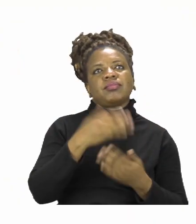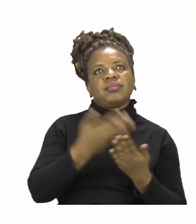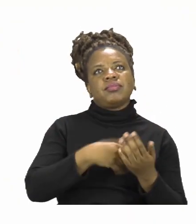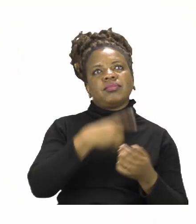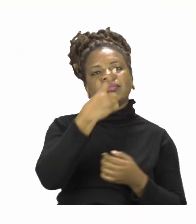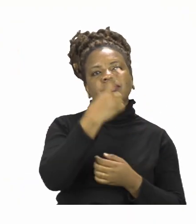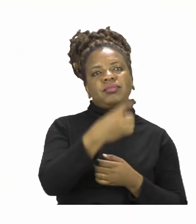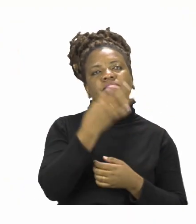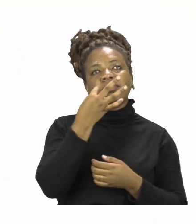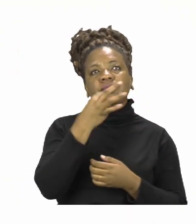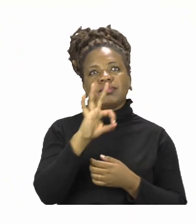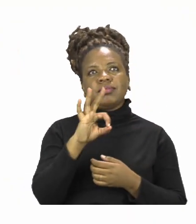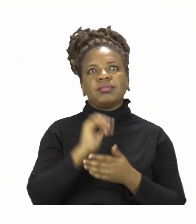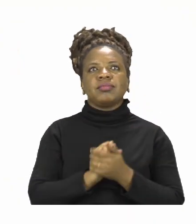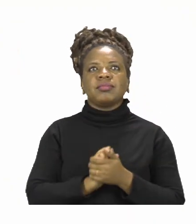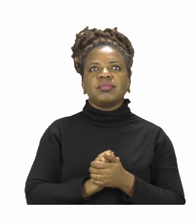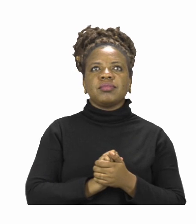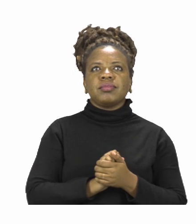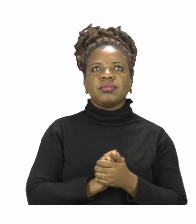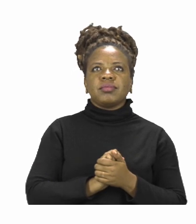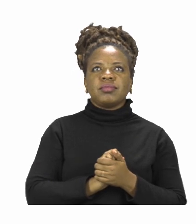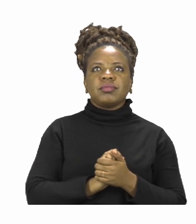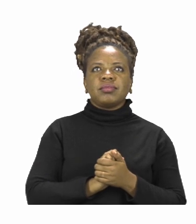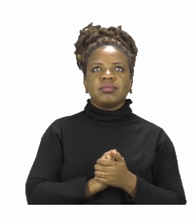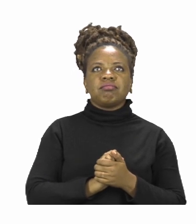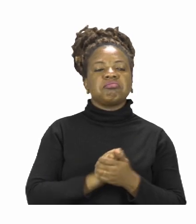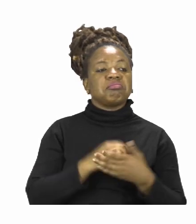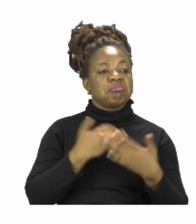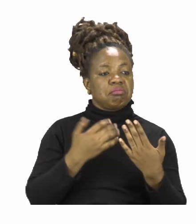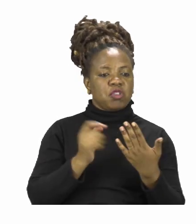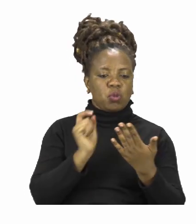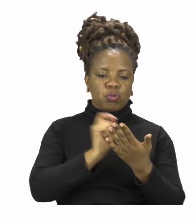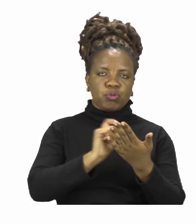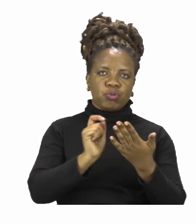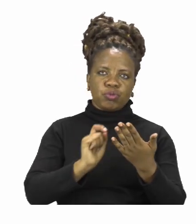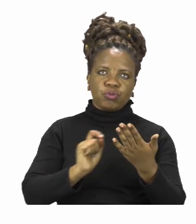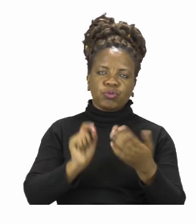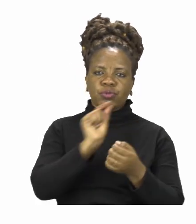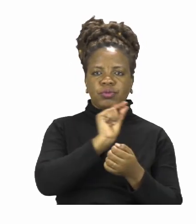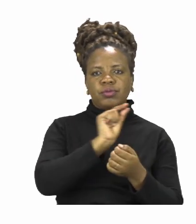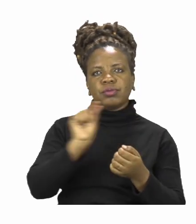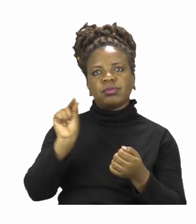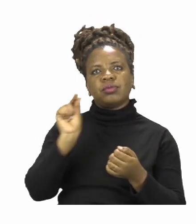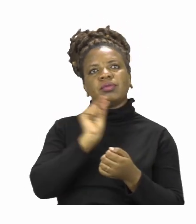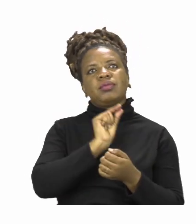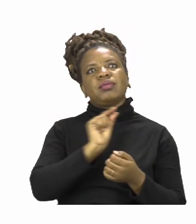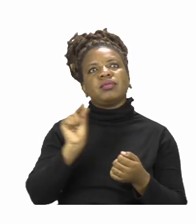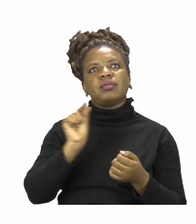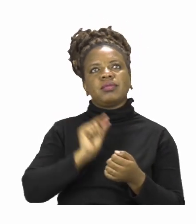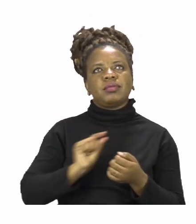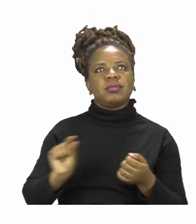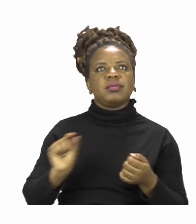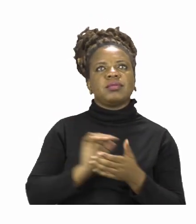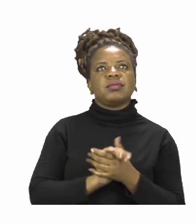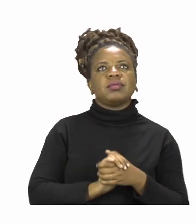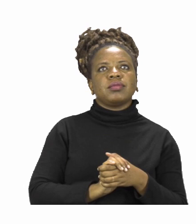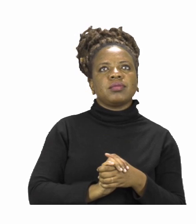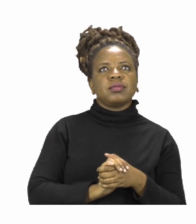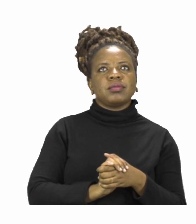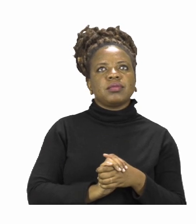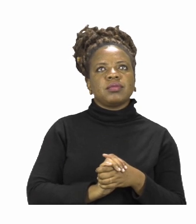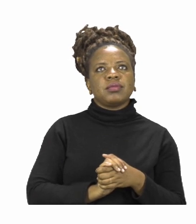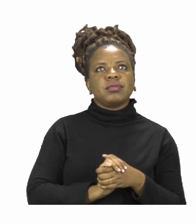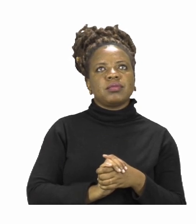On page 19, we are now going to be doing creative writing. Now you're going to write down